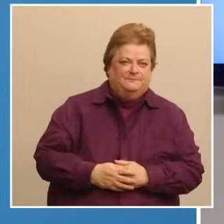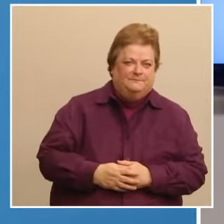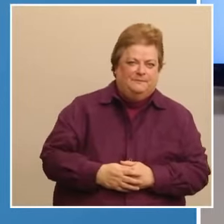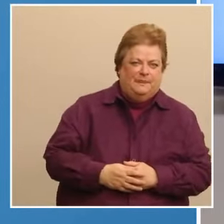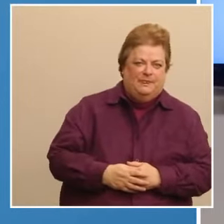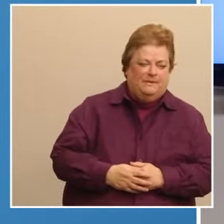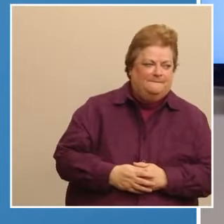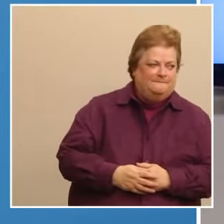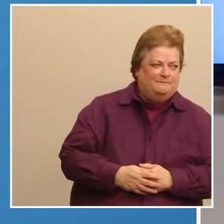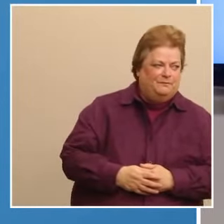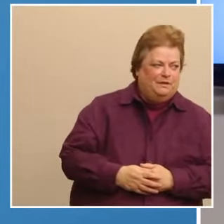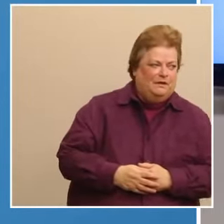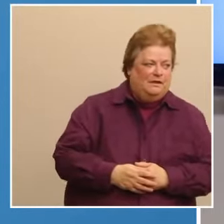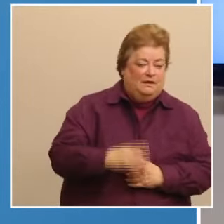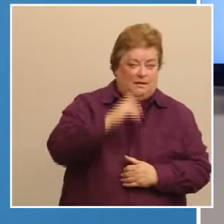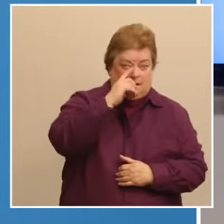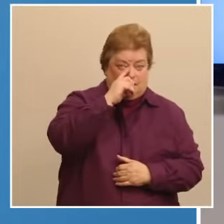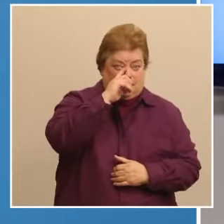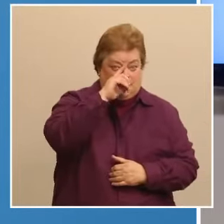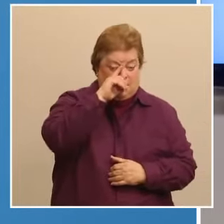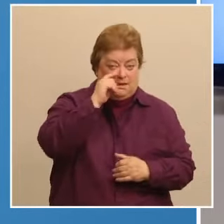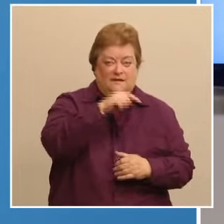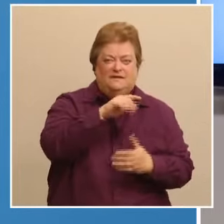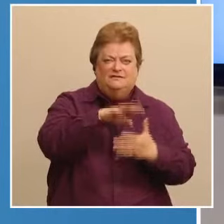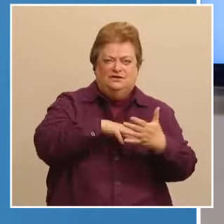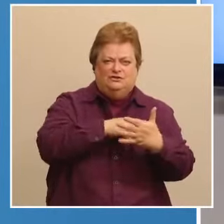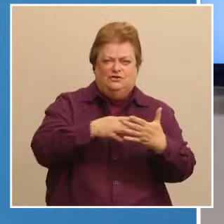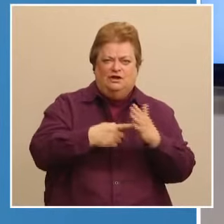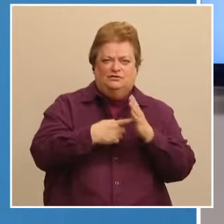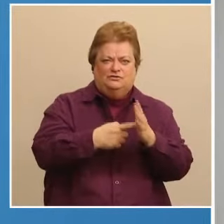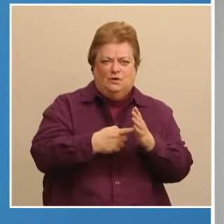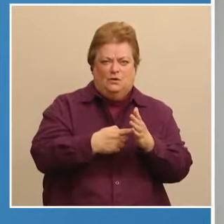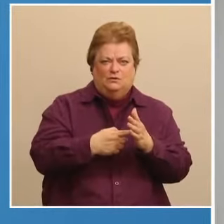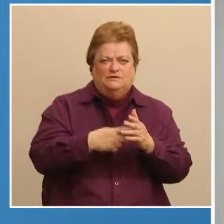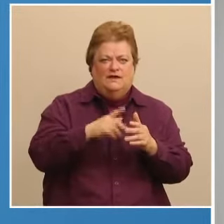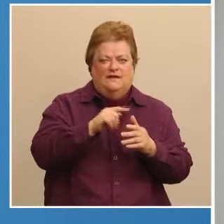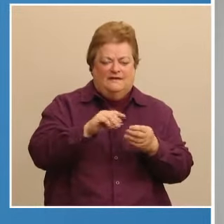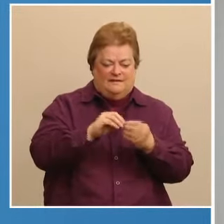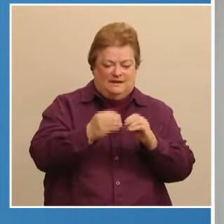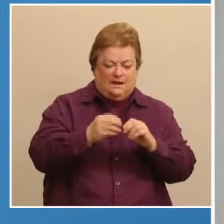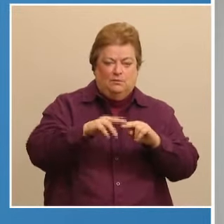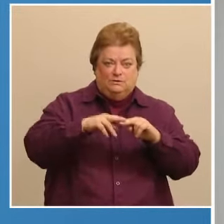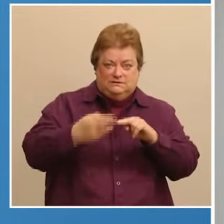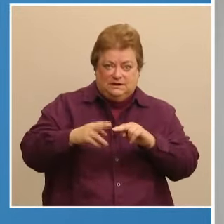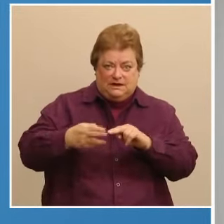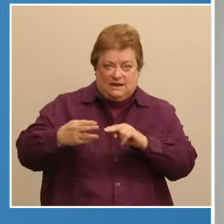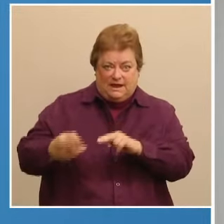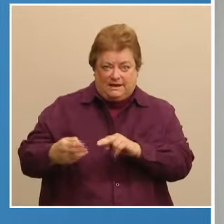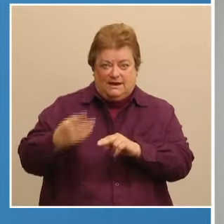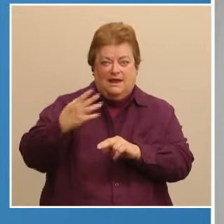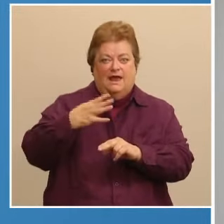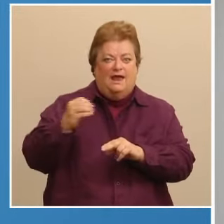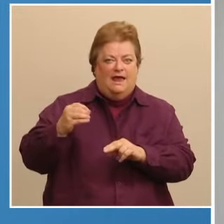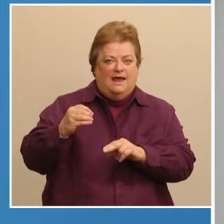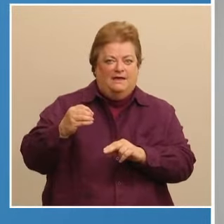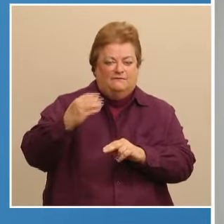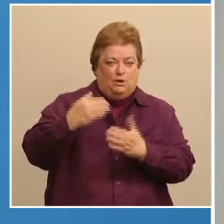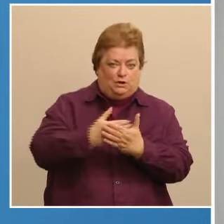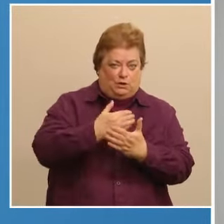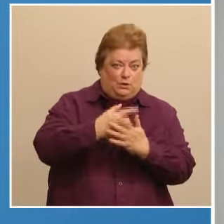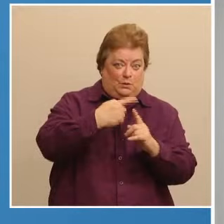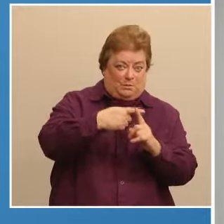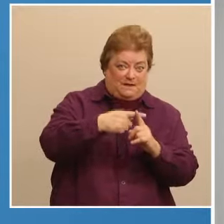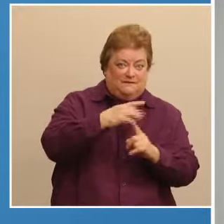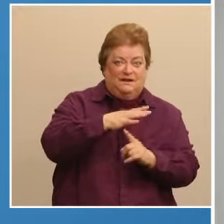communities. The next chart also shows the overall decline in new cases and hospitalizations.